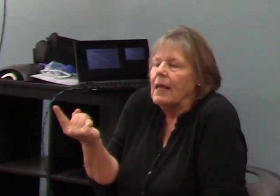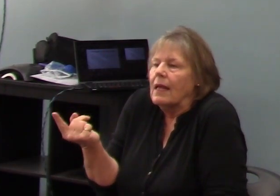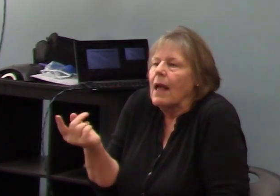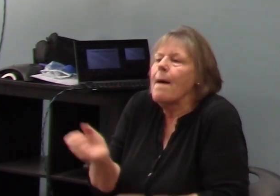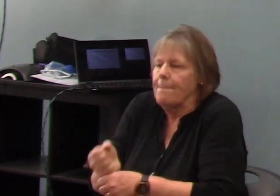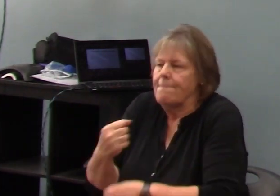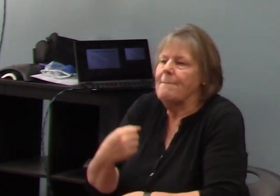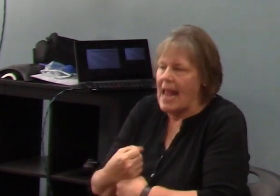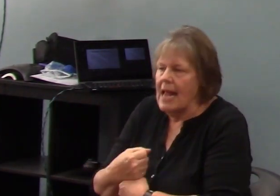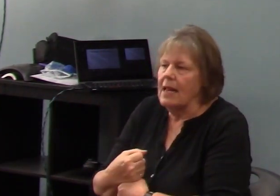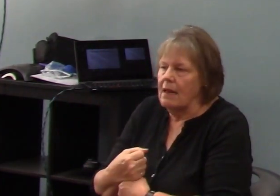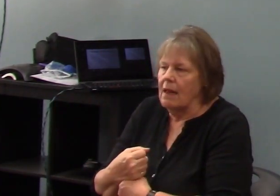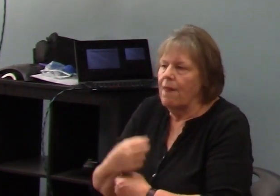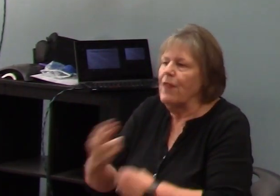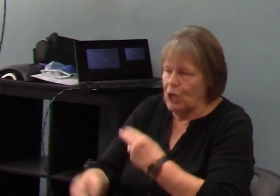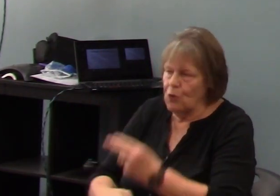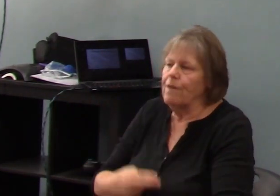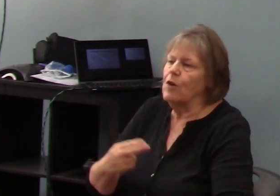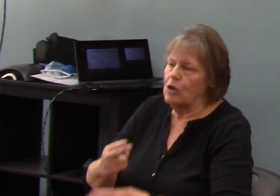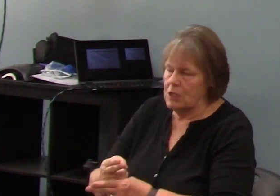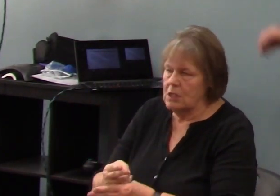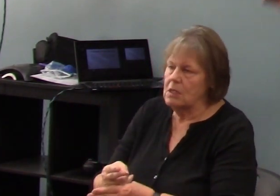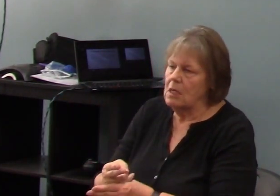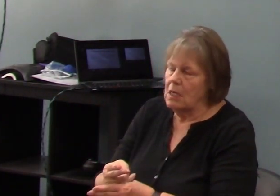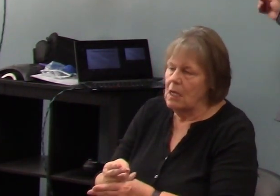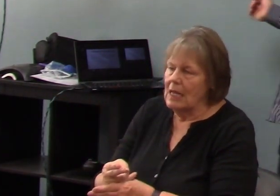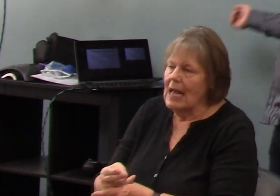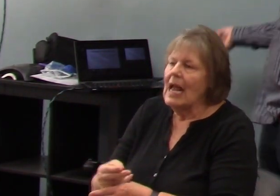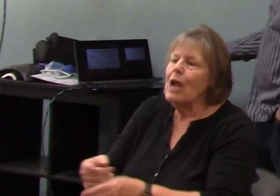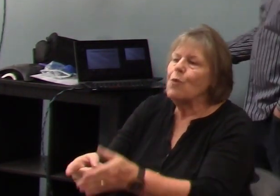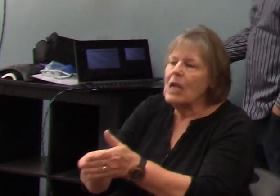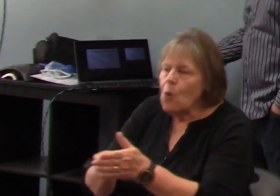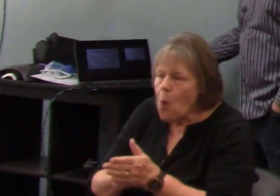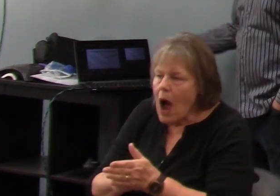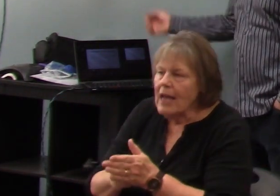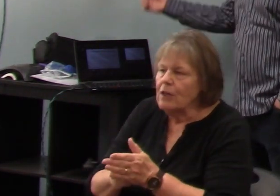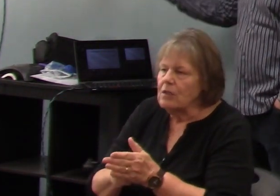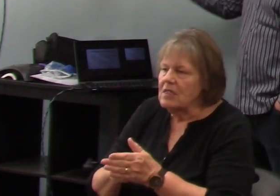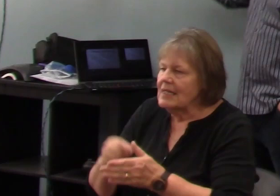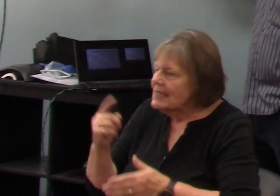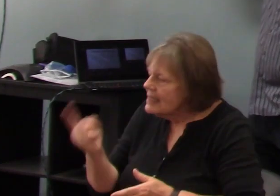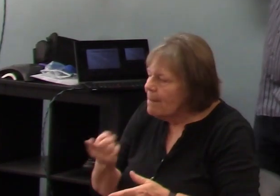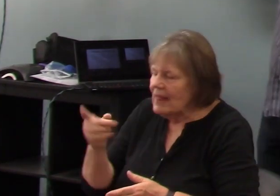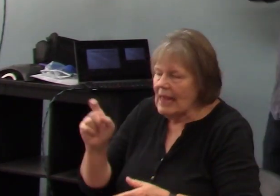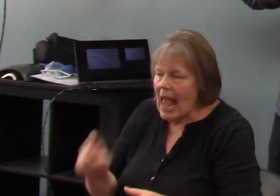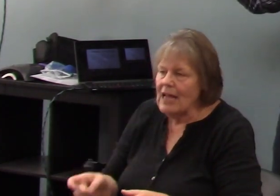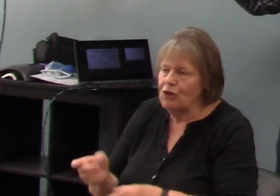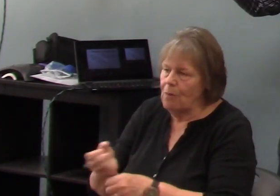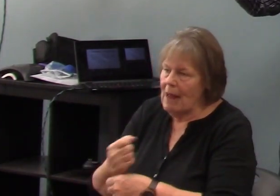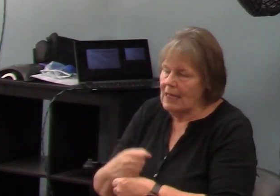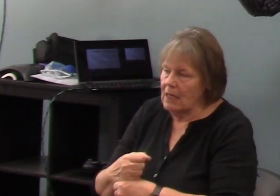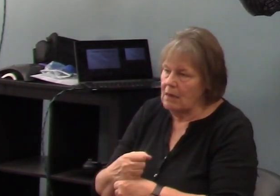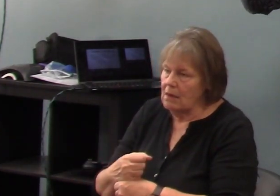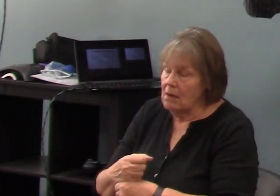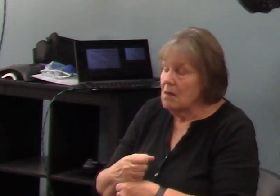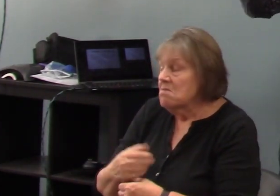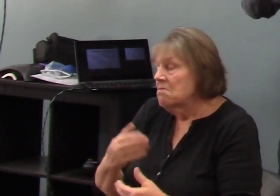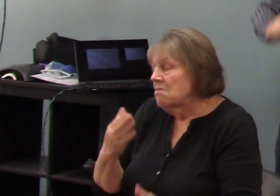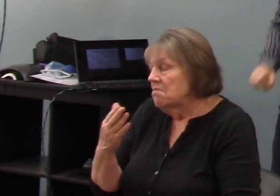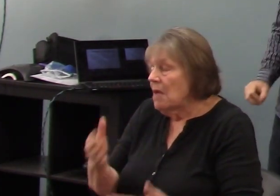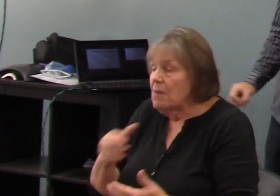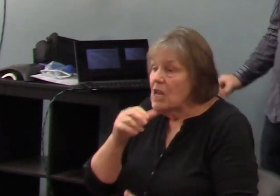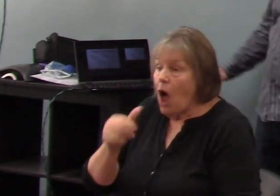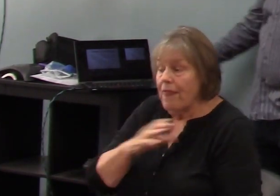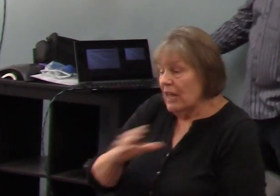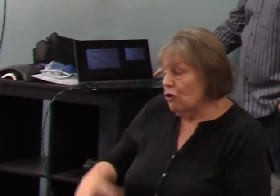universe. All right, so that requires something had to create. Again, that doesn't necessarily imply the Christian God, but it does imply